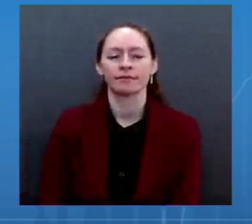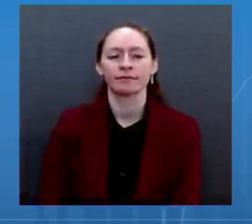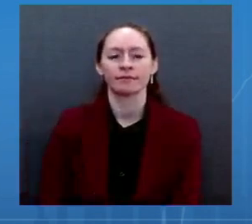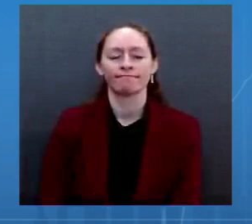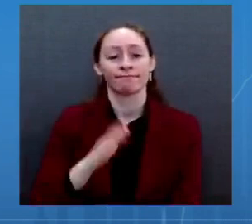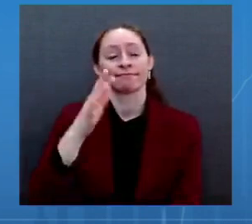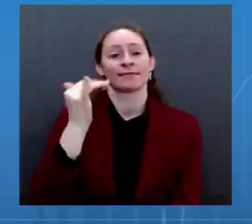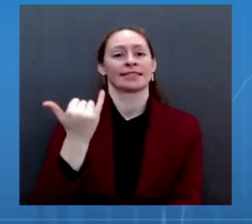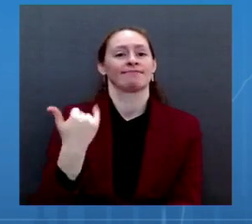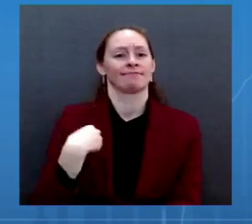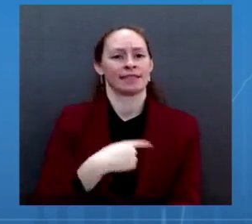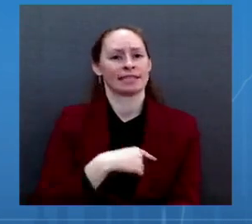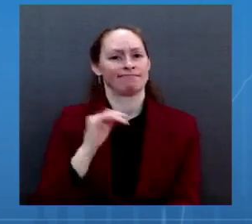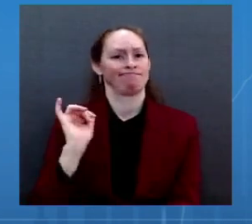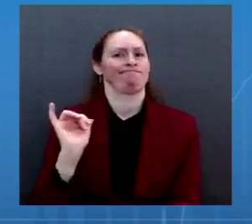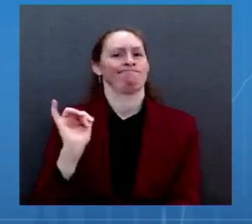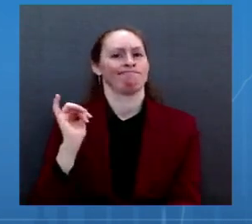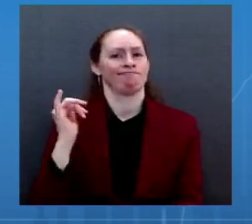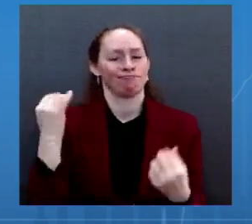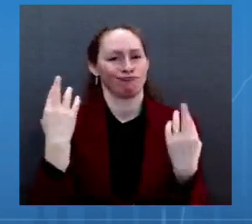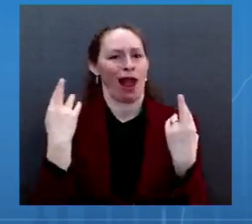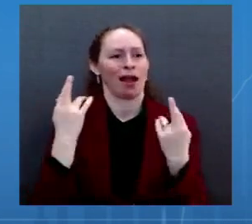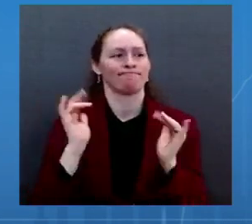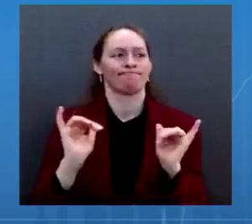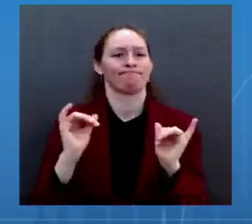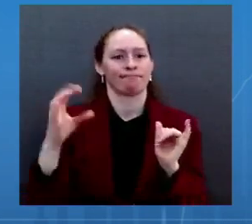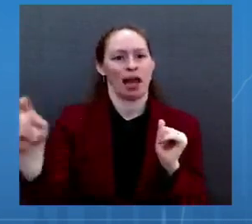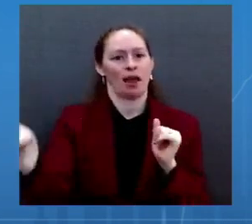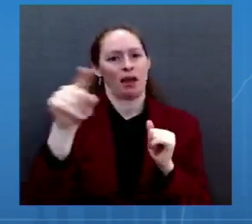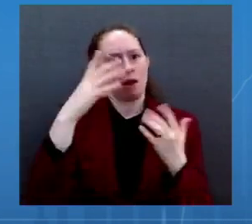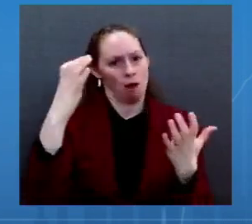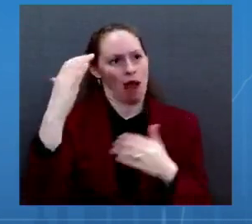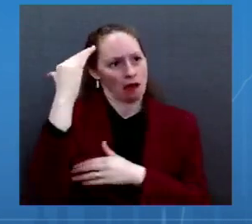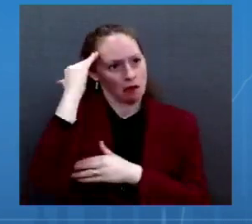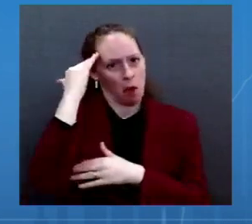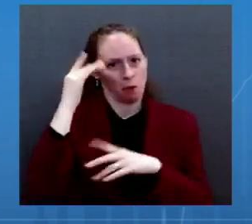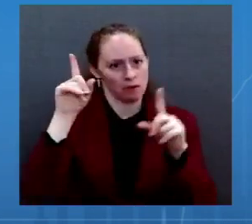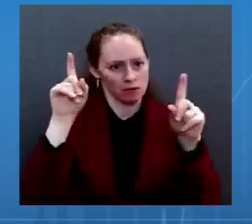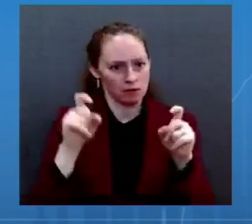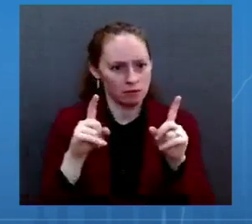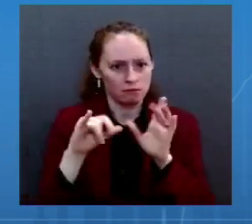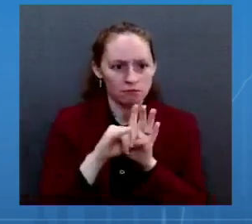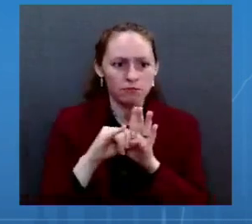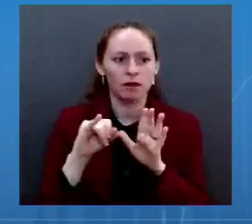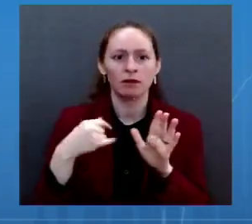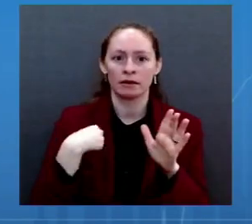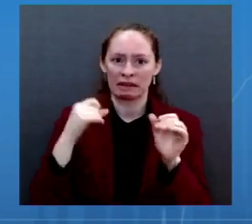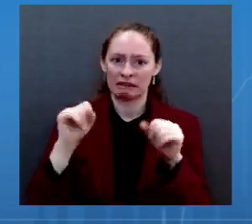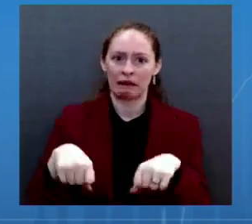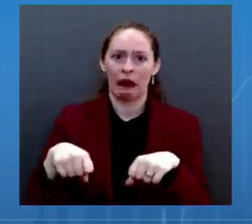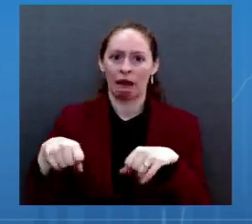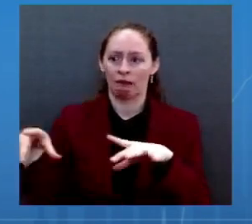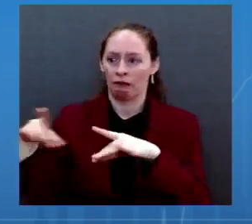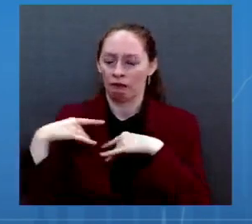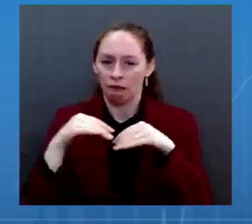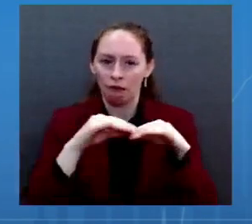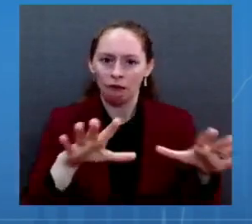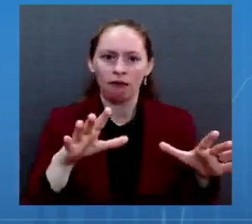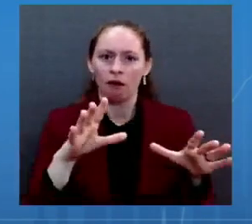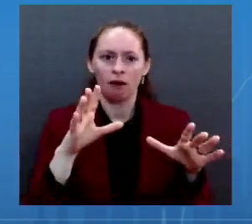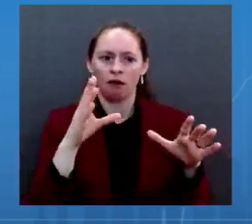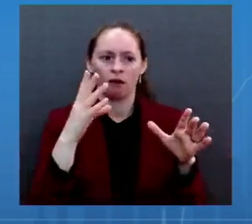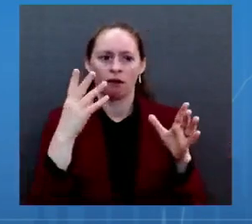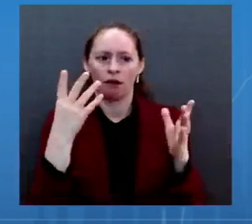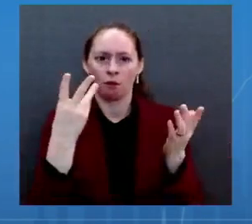purpose after their end of isolation period. And because there was interest in using them for this